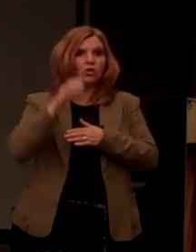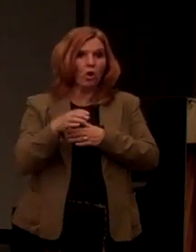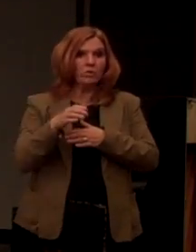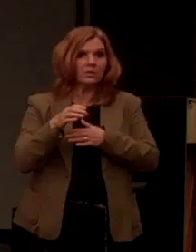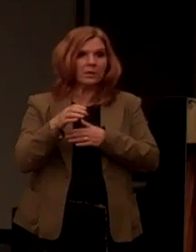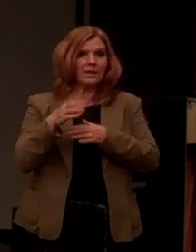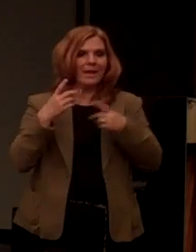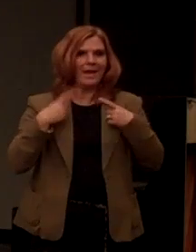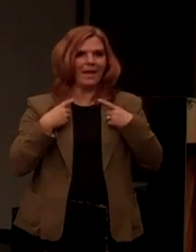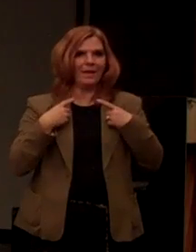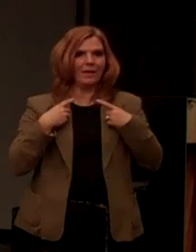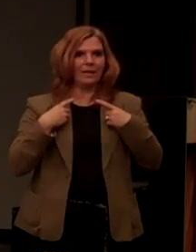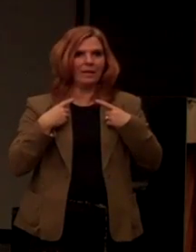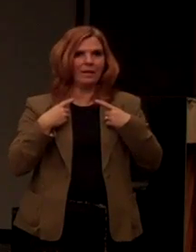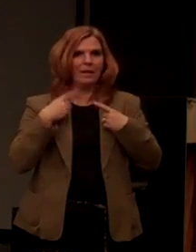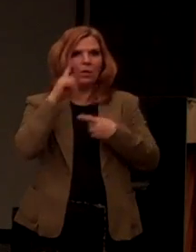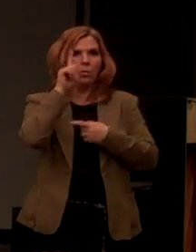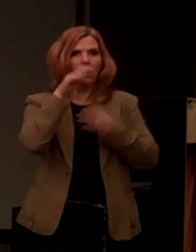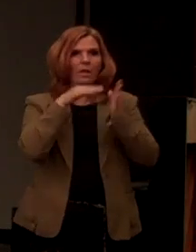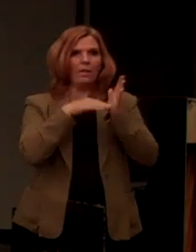Charleston had